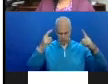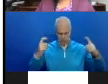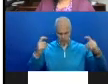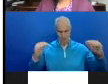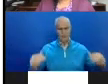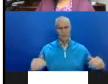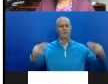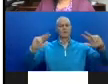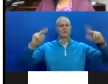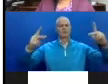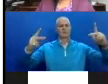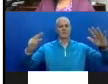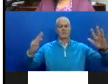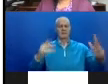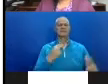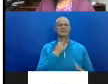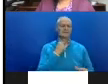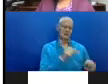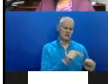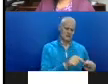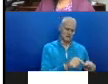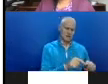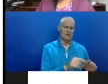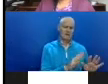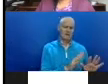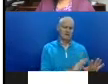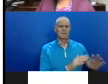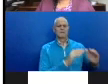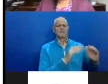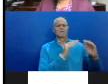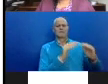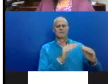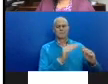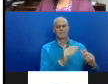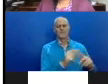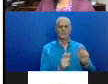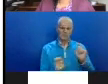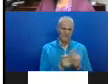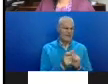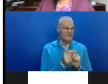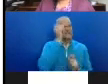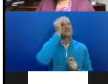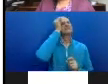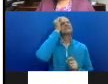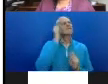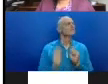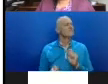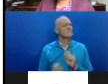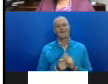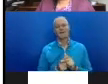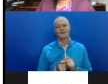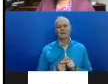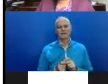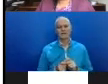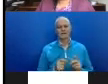that's the case, so people don't get stuck in that and can move away from revenge fantasies, and they get